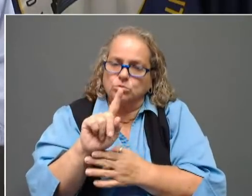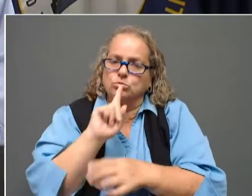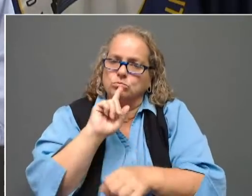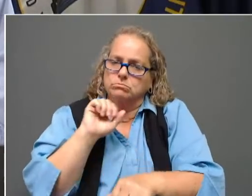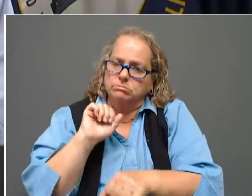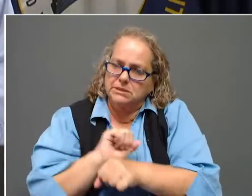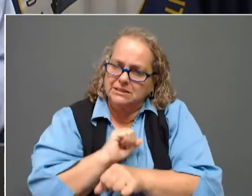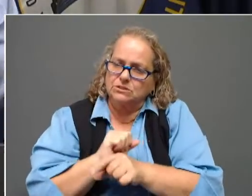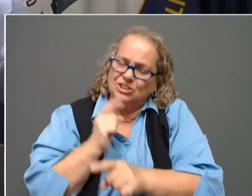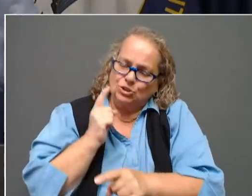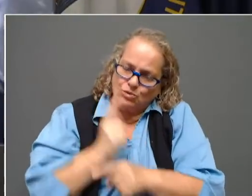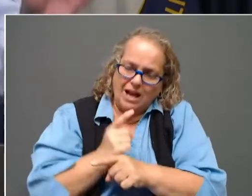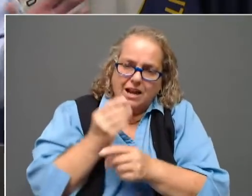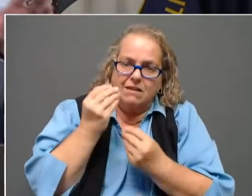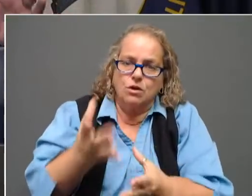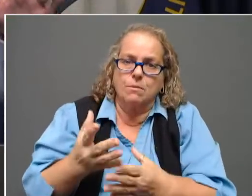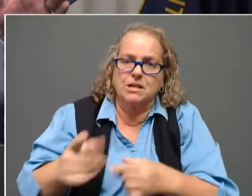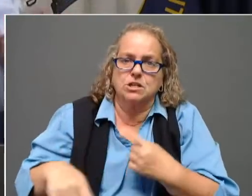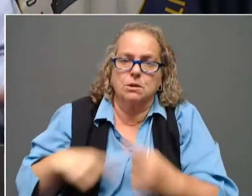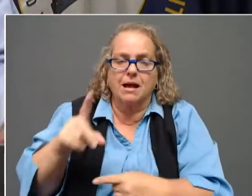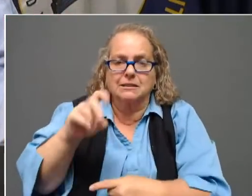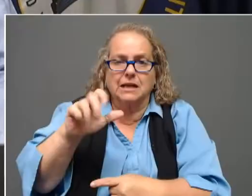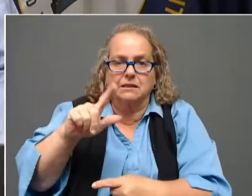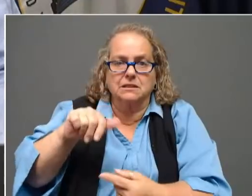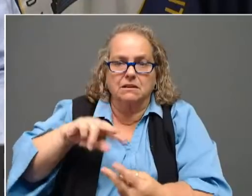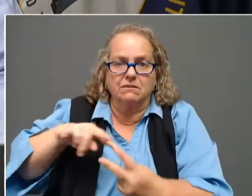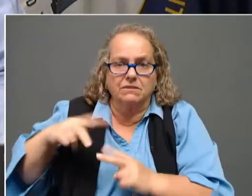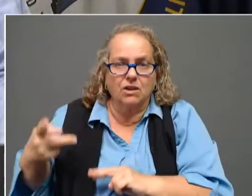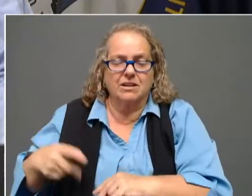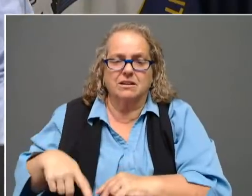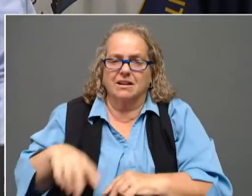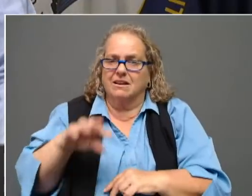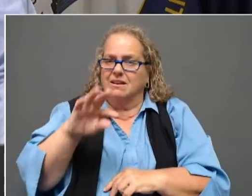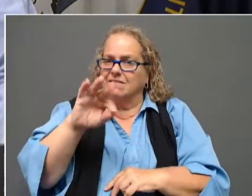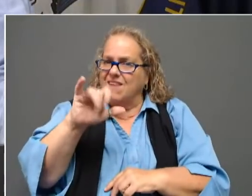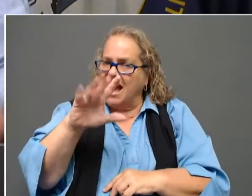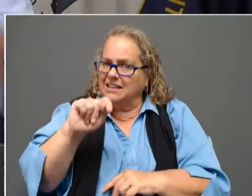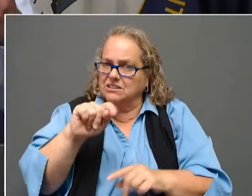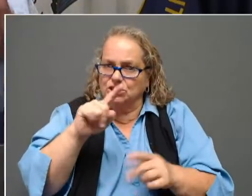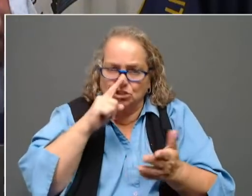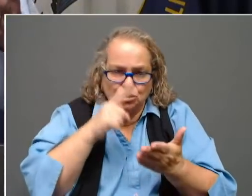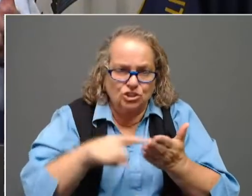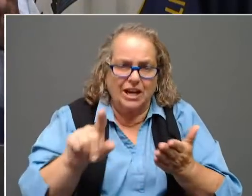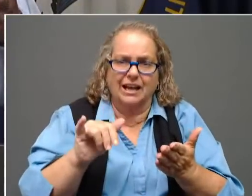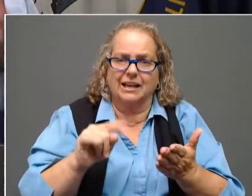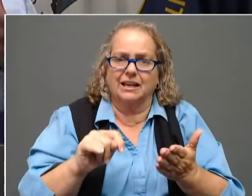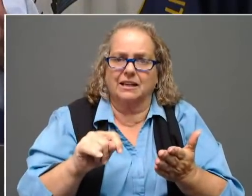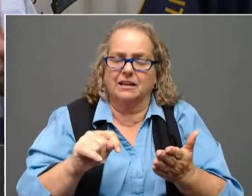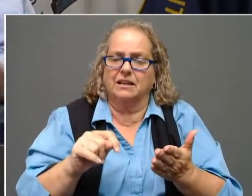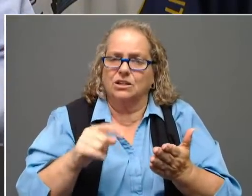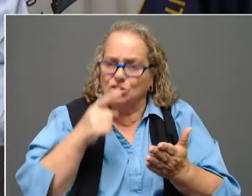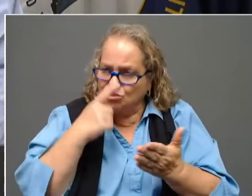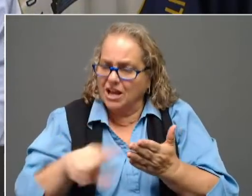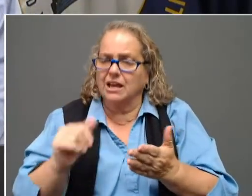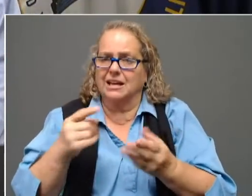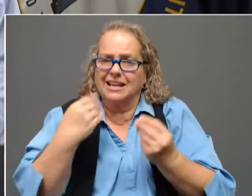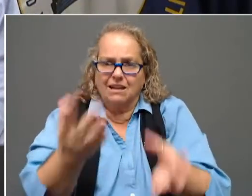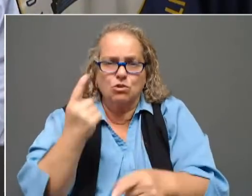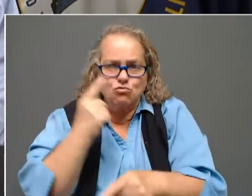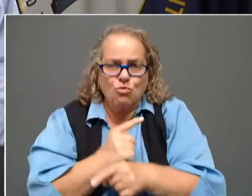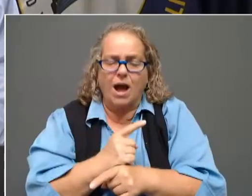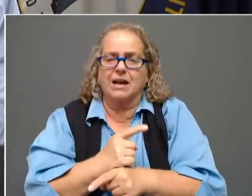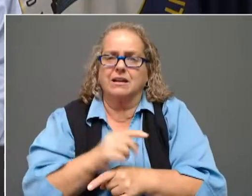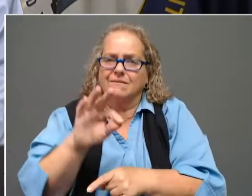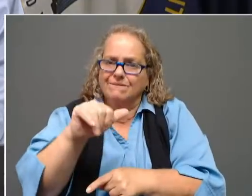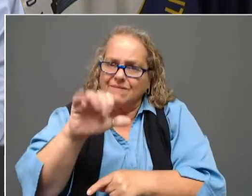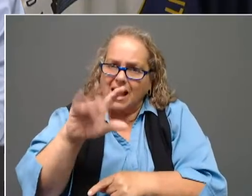variant, which means fact check anything that we say, but let's all continue to try to make sure people know